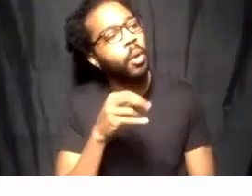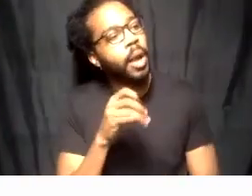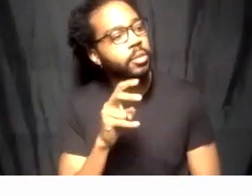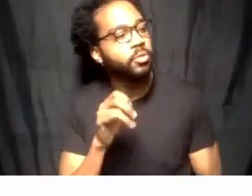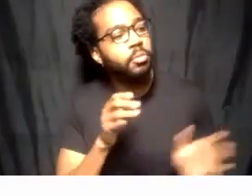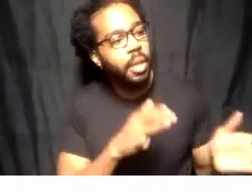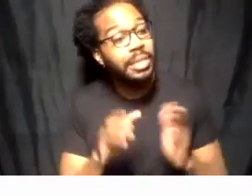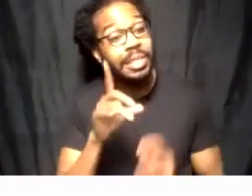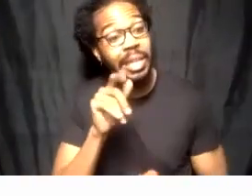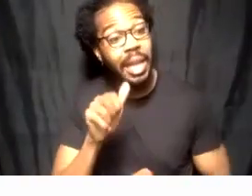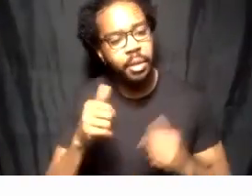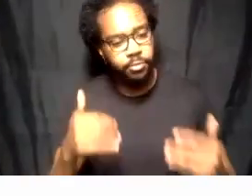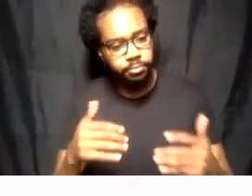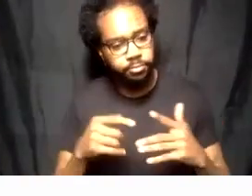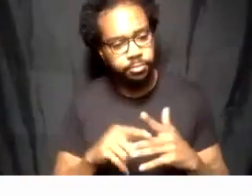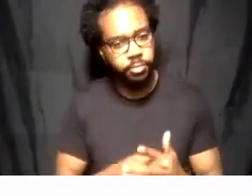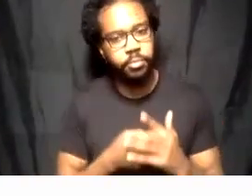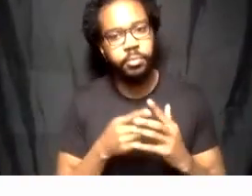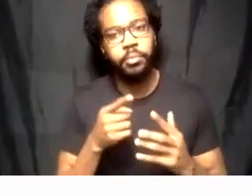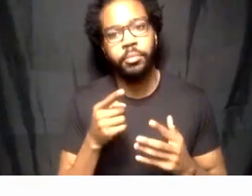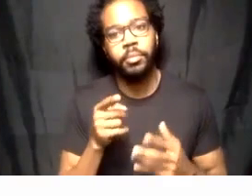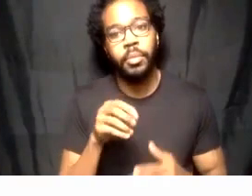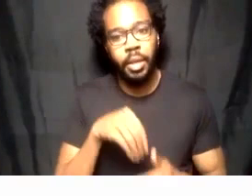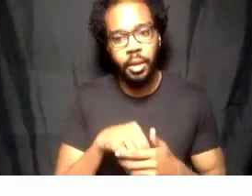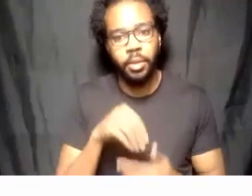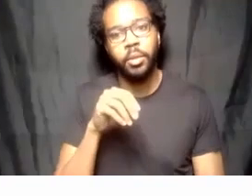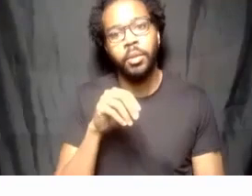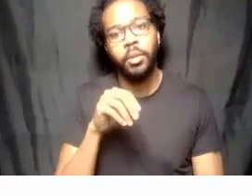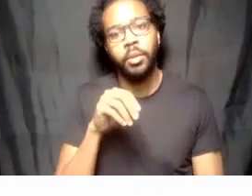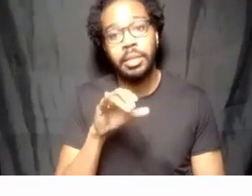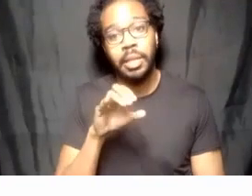and ICFs, where we are seeing the most deaths?